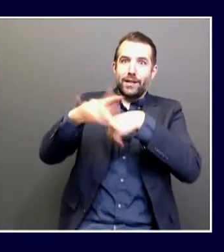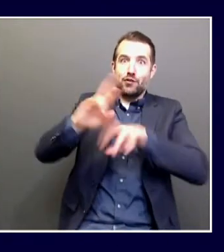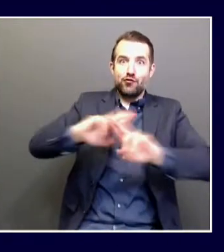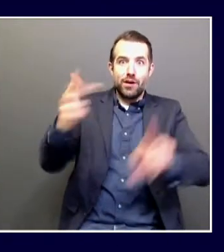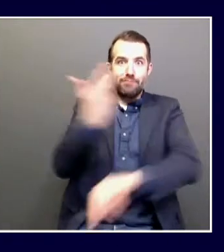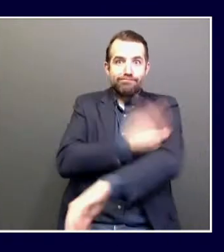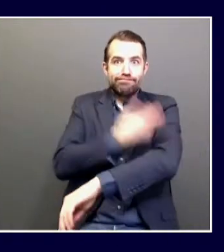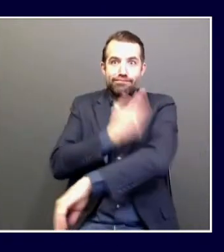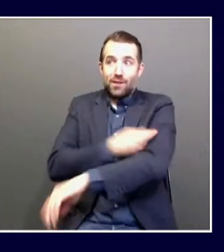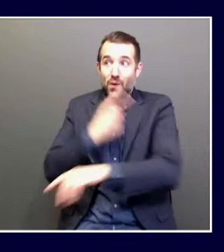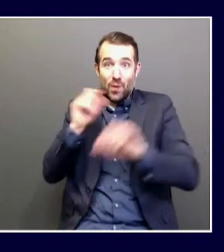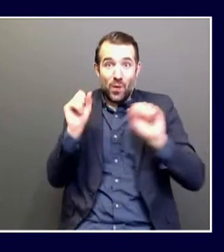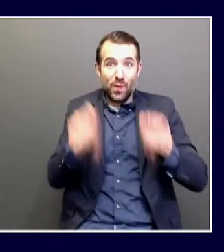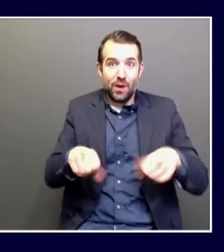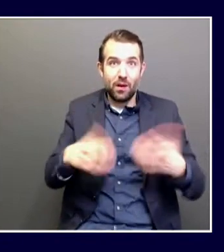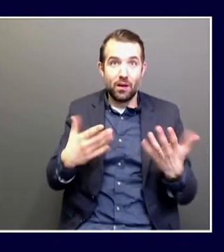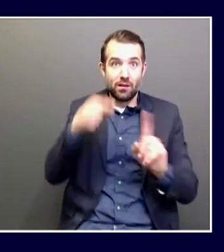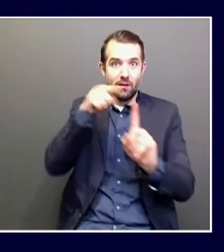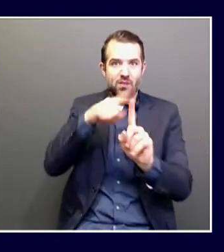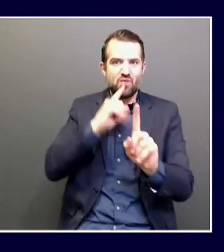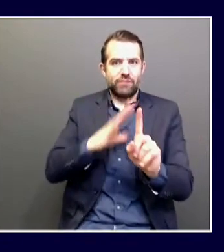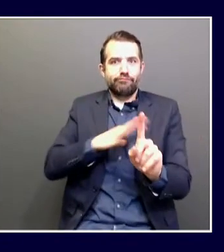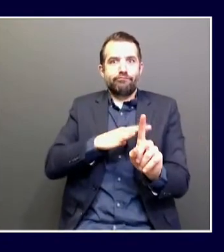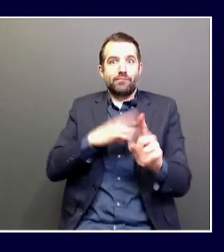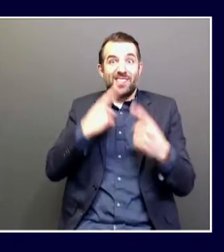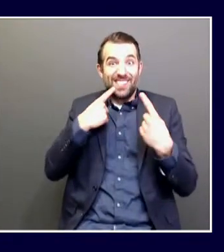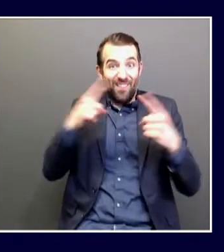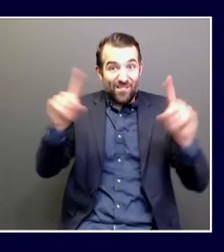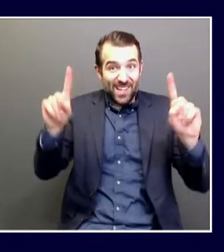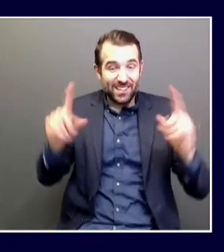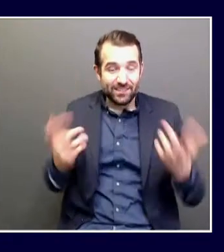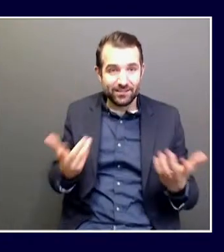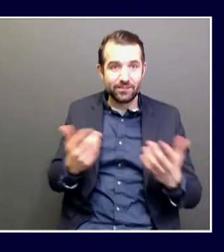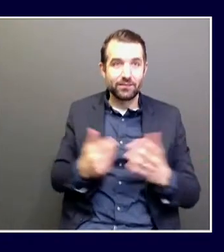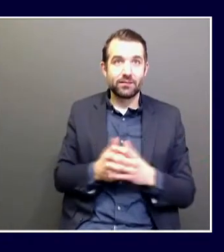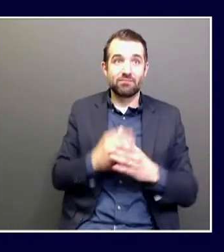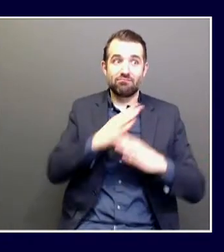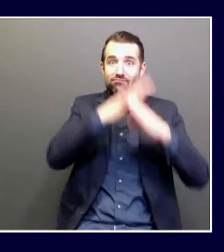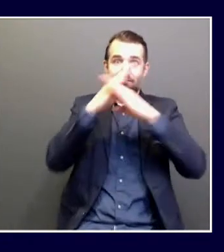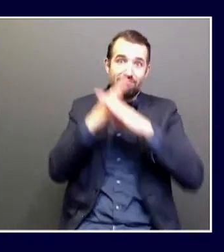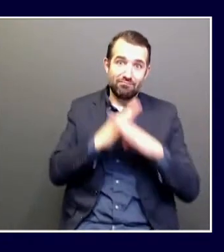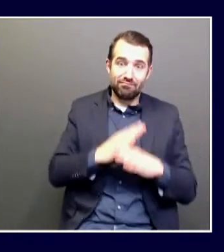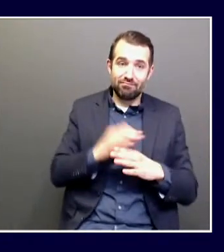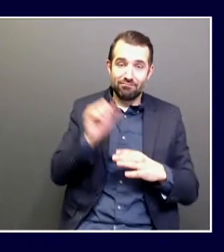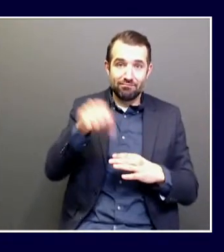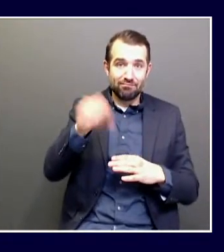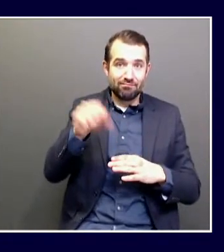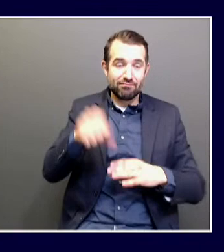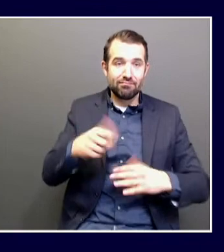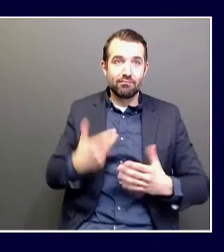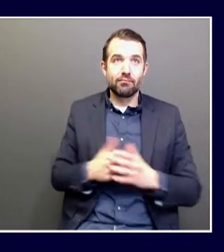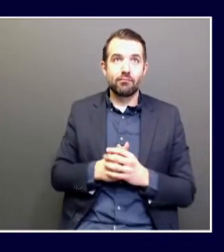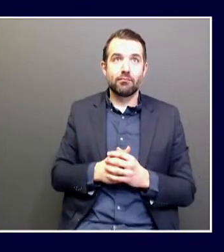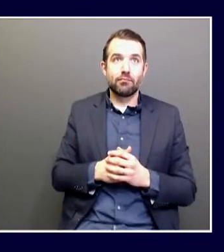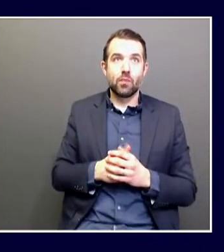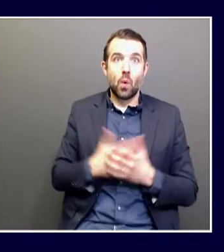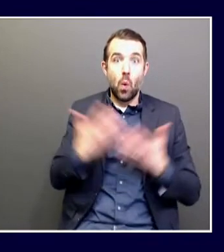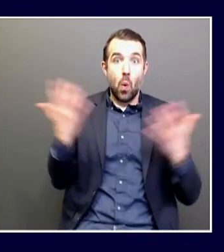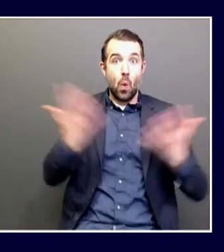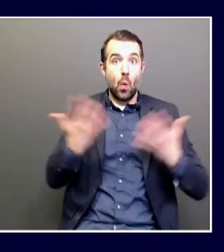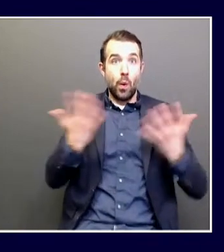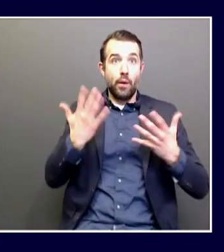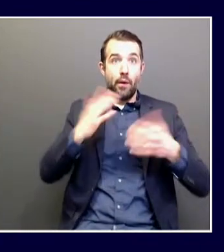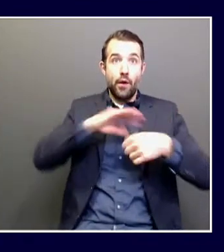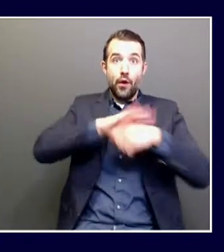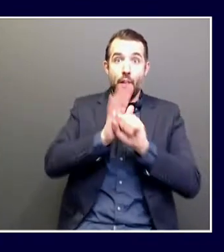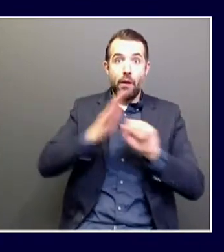work spectacularly well. I mean, if anything, the undiscussed story of the pandemic is just how good the